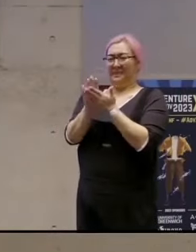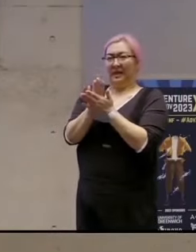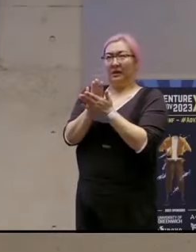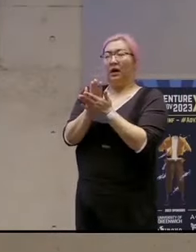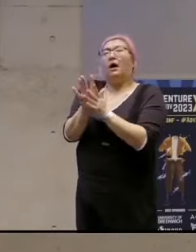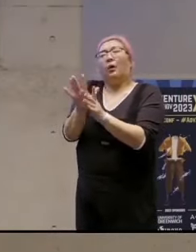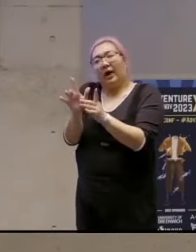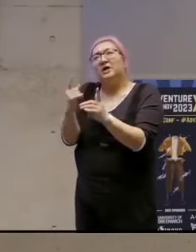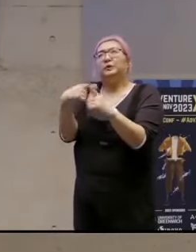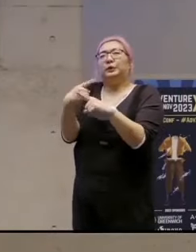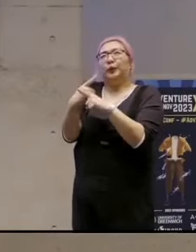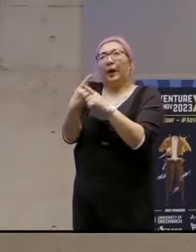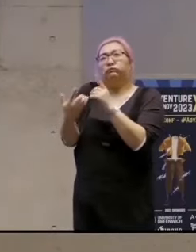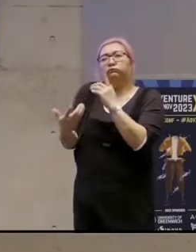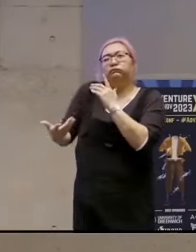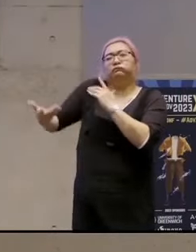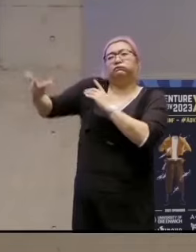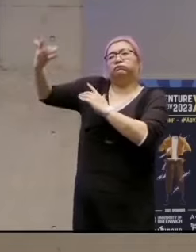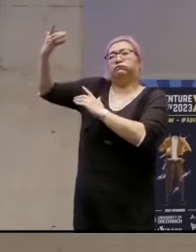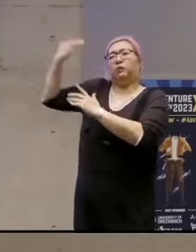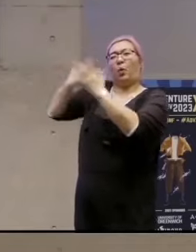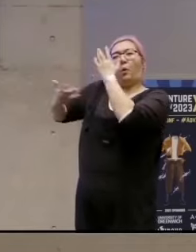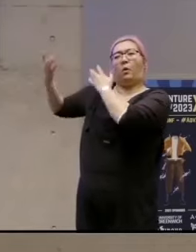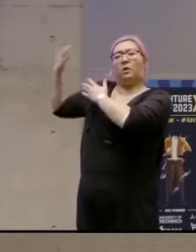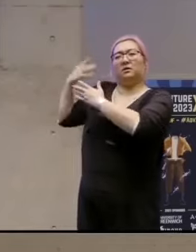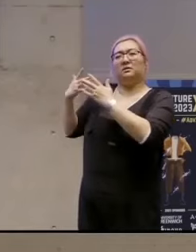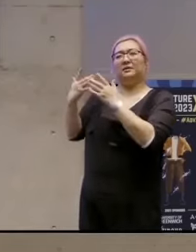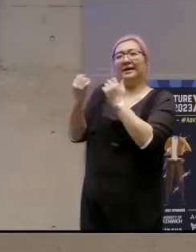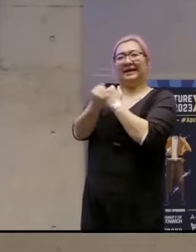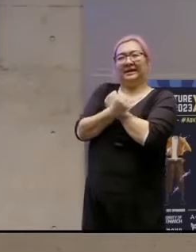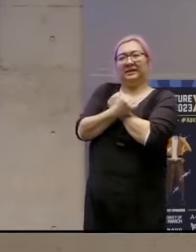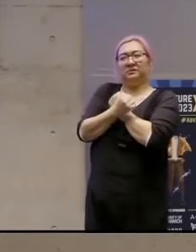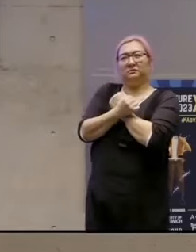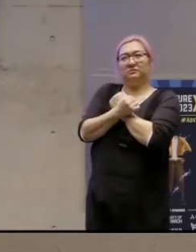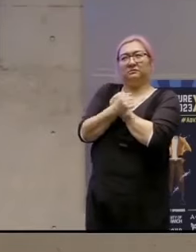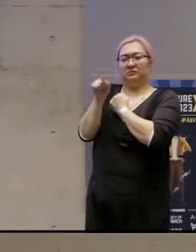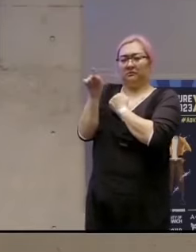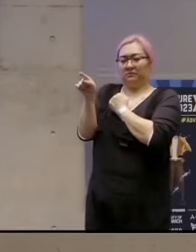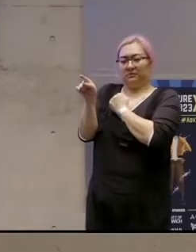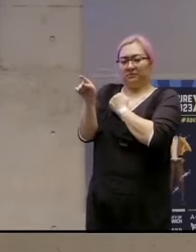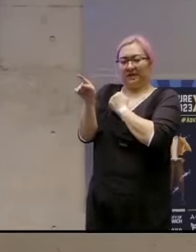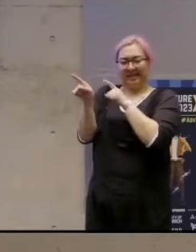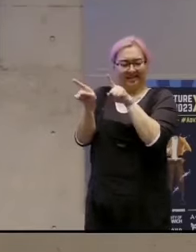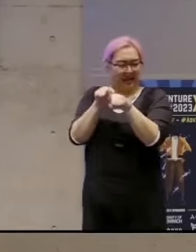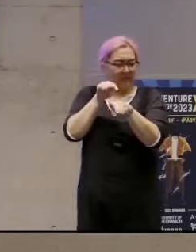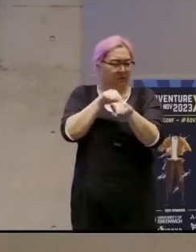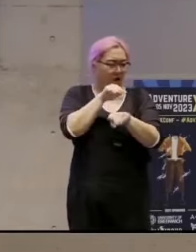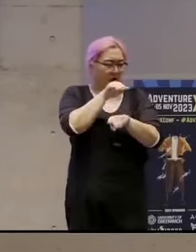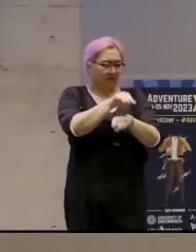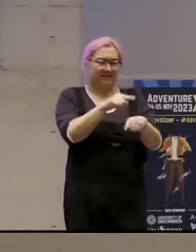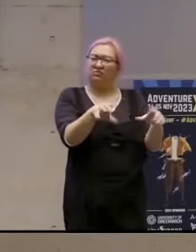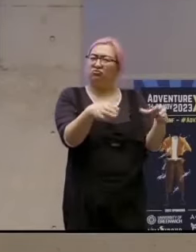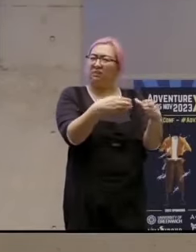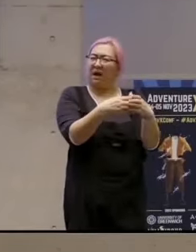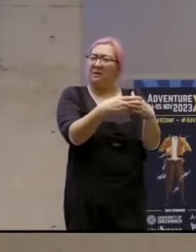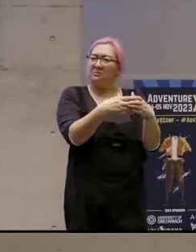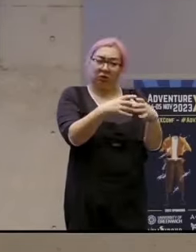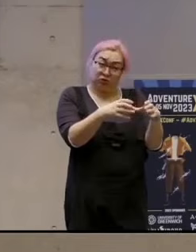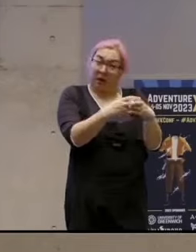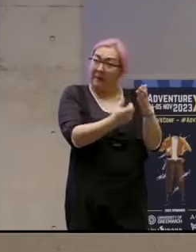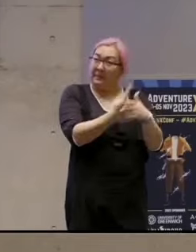that's 3,000 years. Were these women even contemporaries of any of those thousands of years? I mean, we have